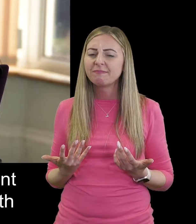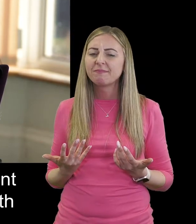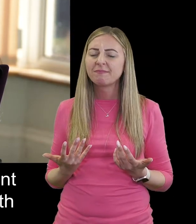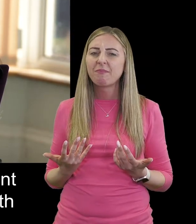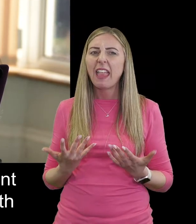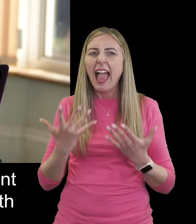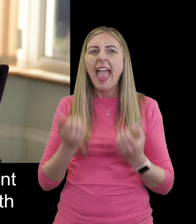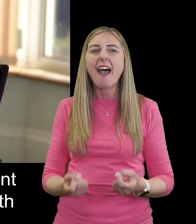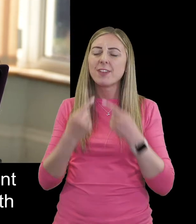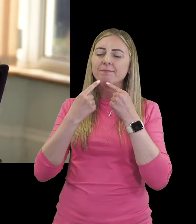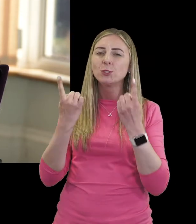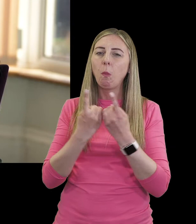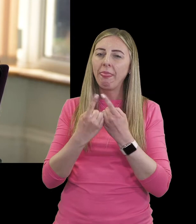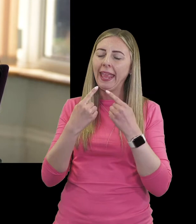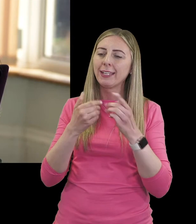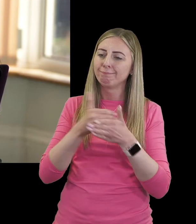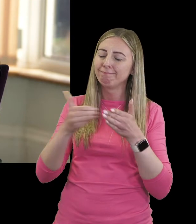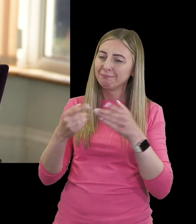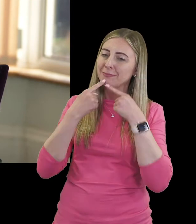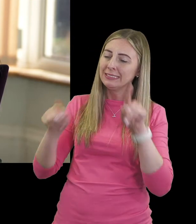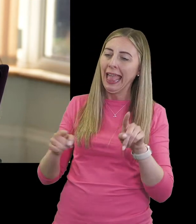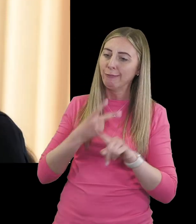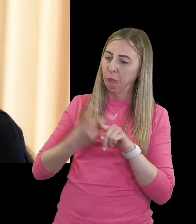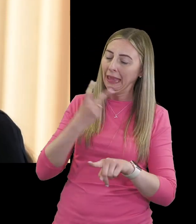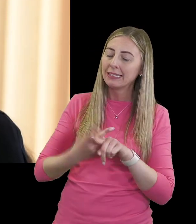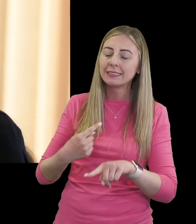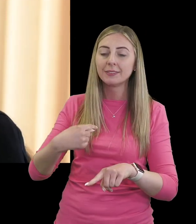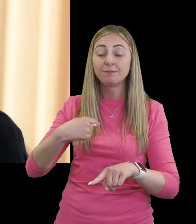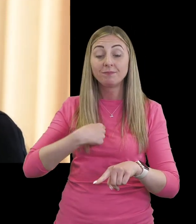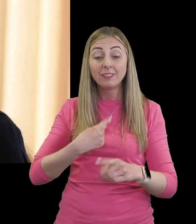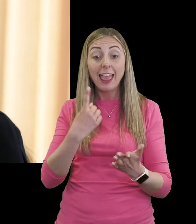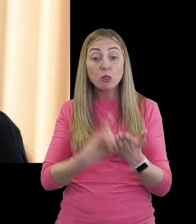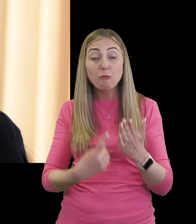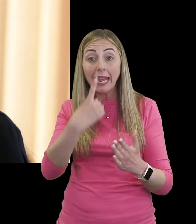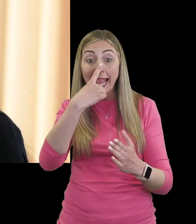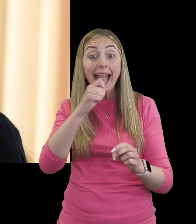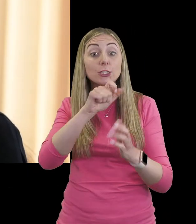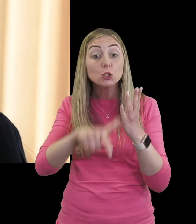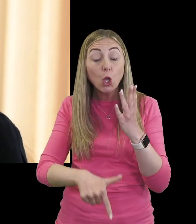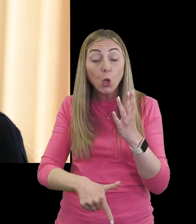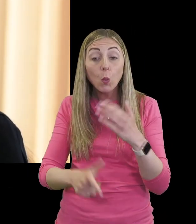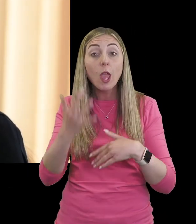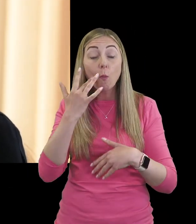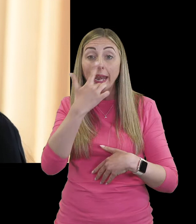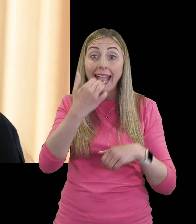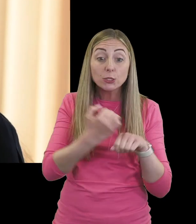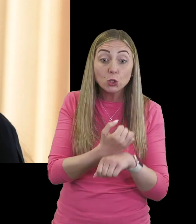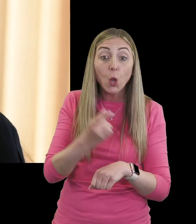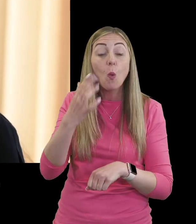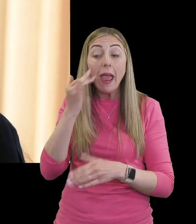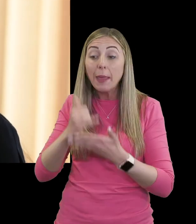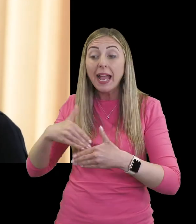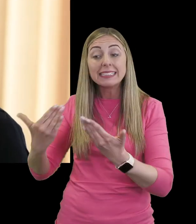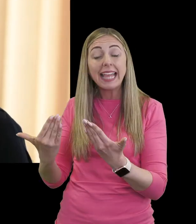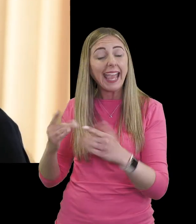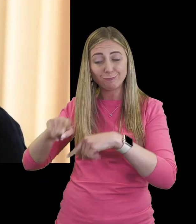that came out of my occupational health referral, actually, that said, Lorena can do what she can do when she can do it, but she can't when she